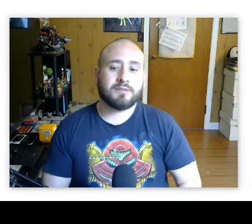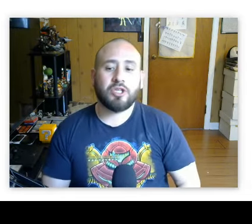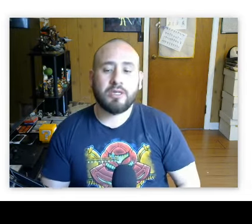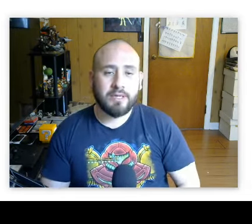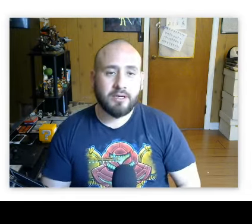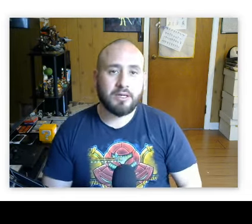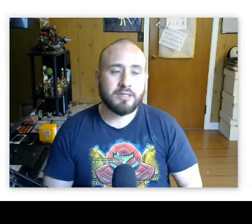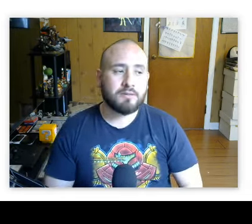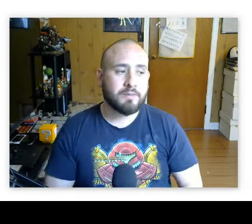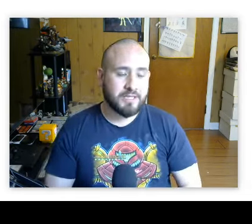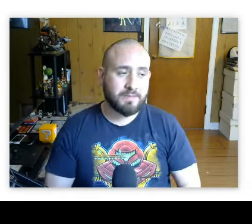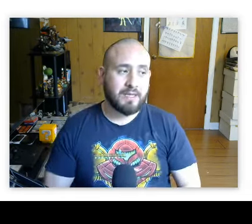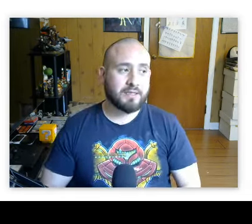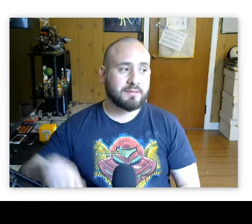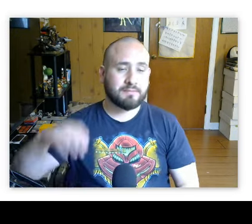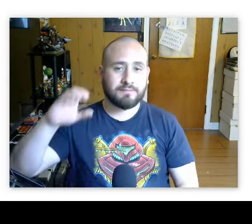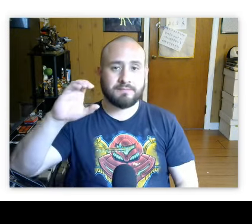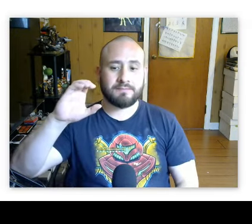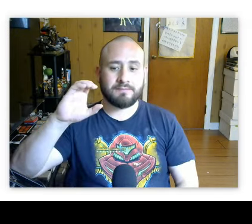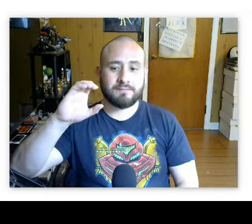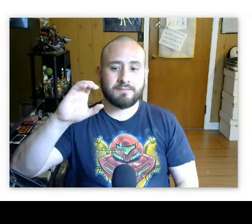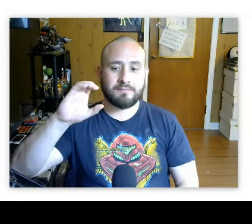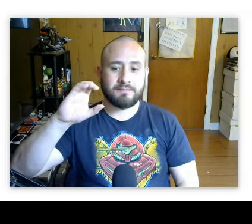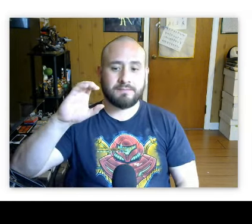I'm sorry to break your heart. We must spell it.